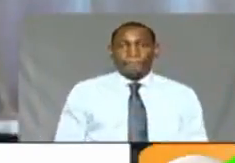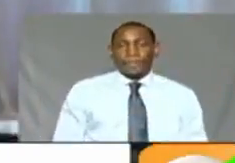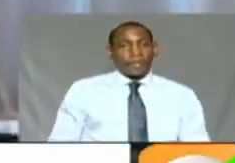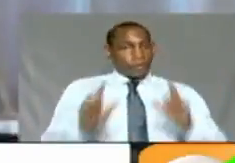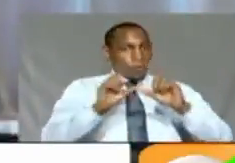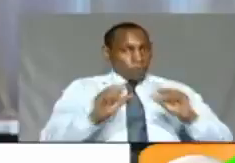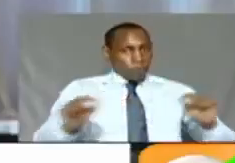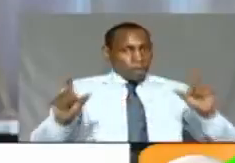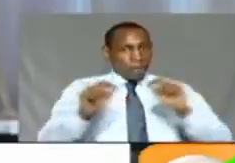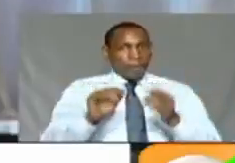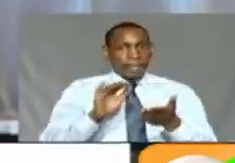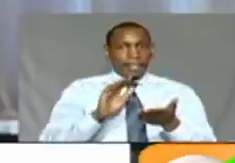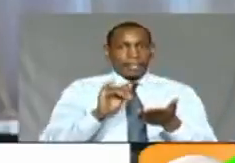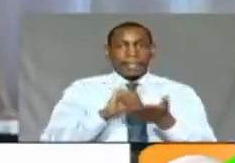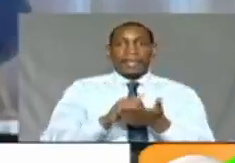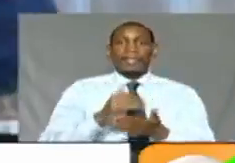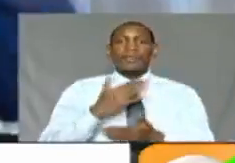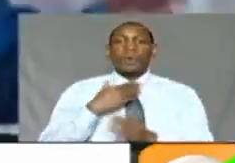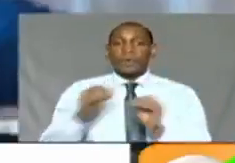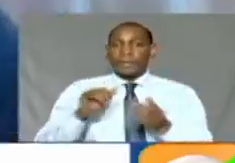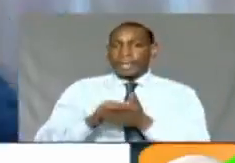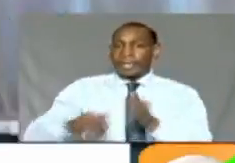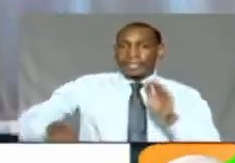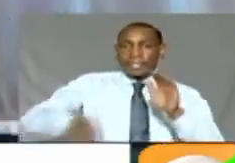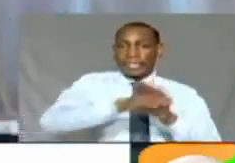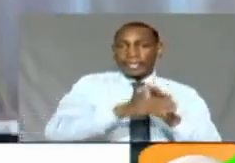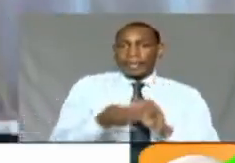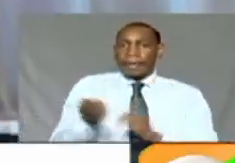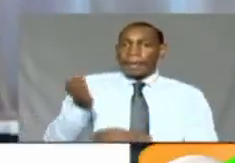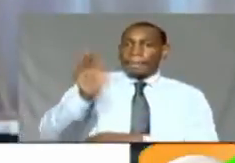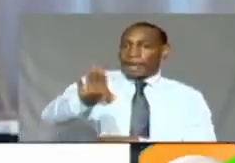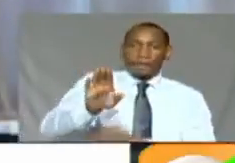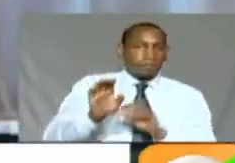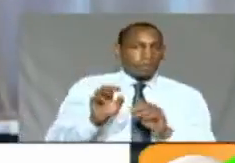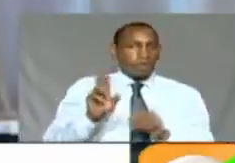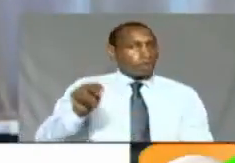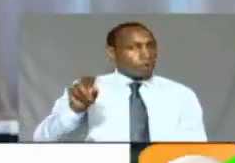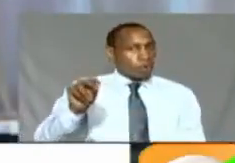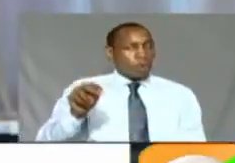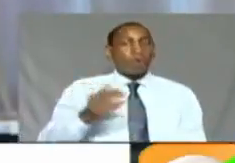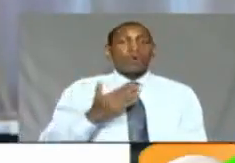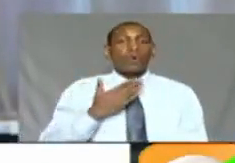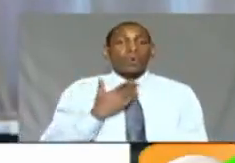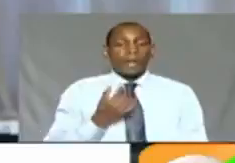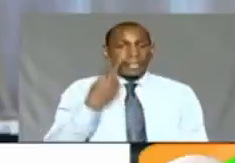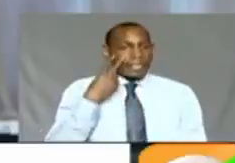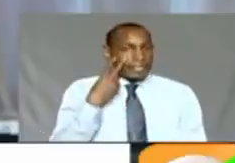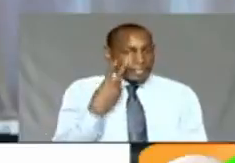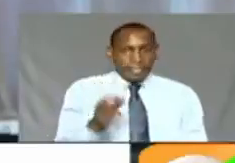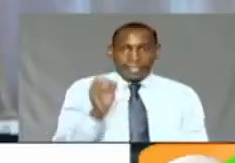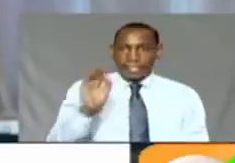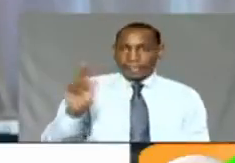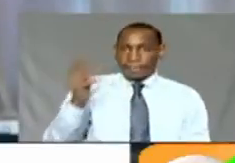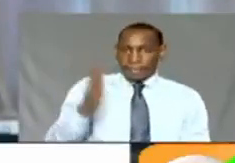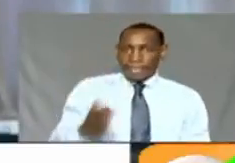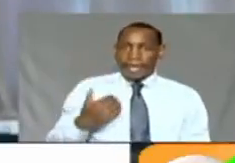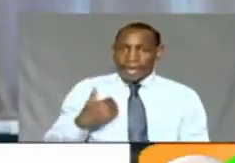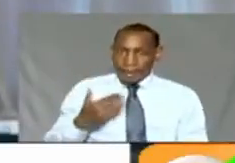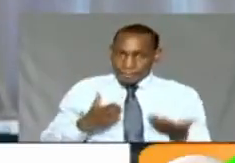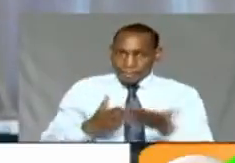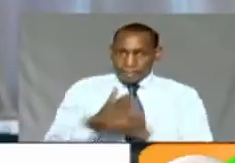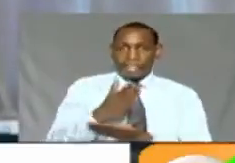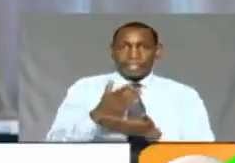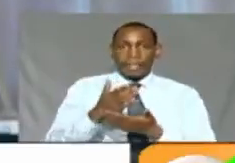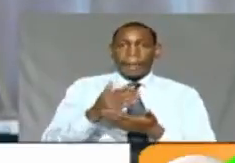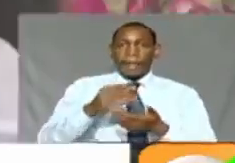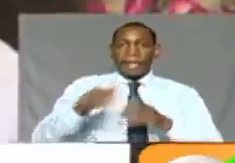tunasema tutaki mtu yote afukuzwe arudi kwako pan. Tunataka kuona kama Wakenya wanapata haki yao pale ambao